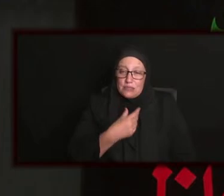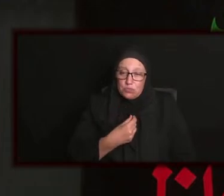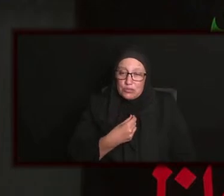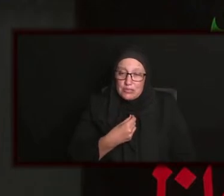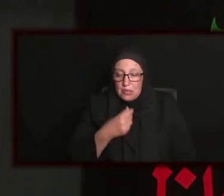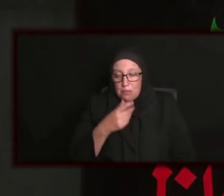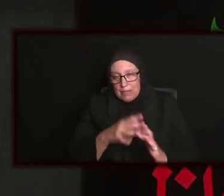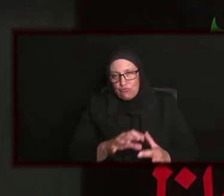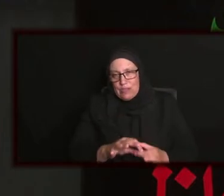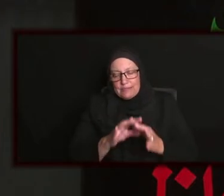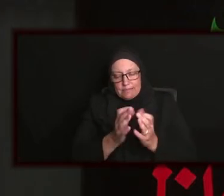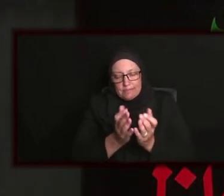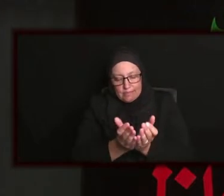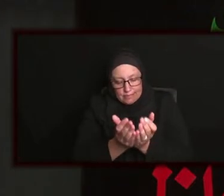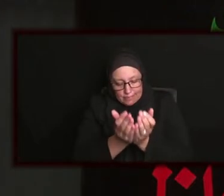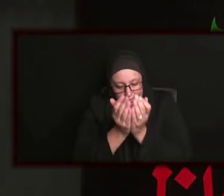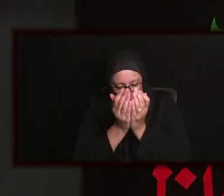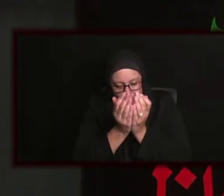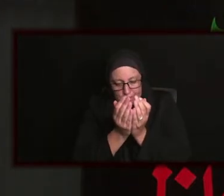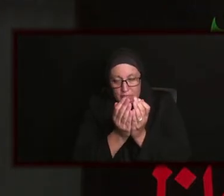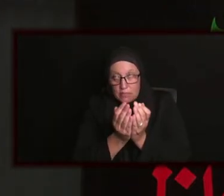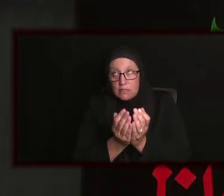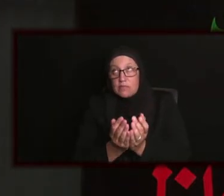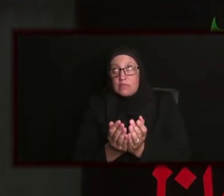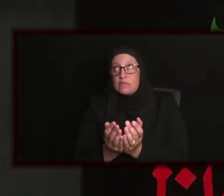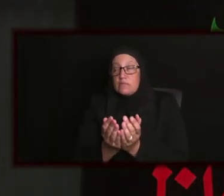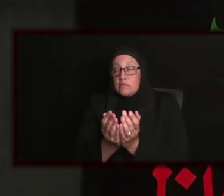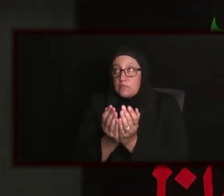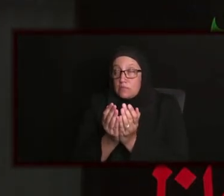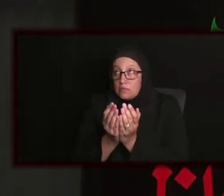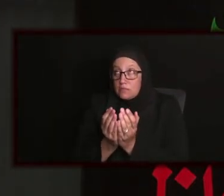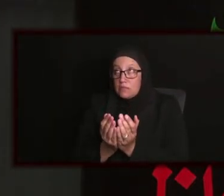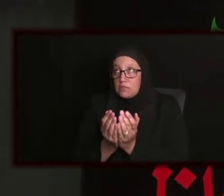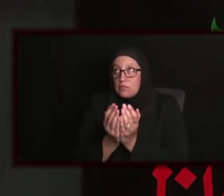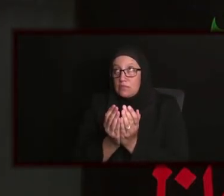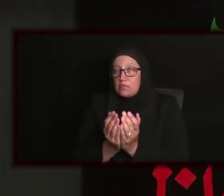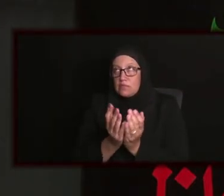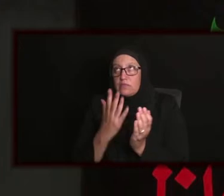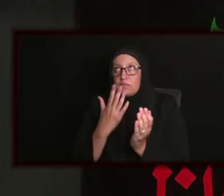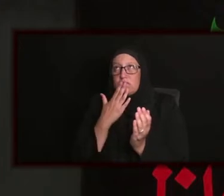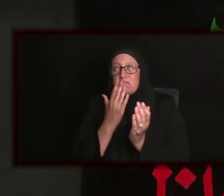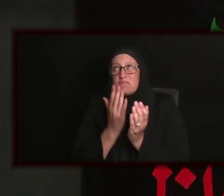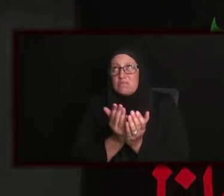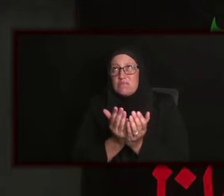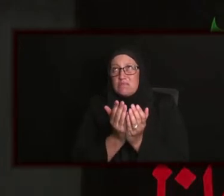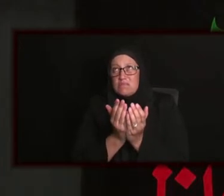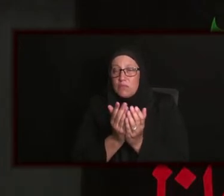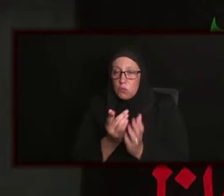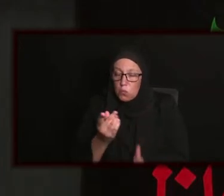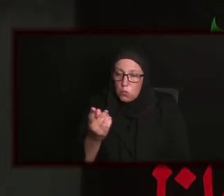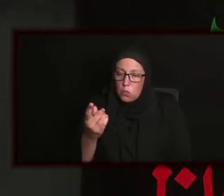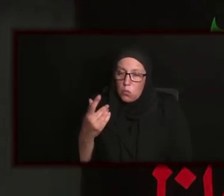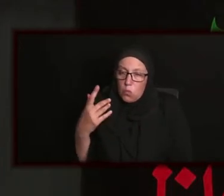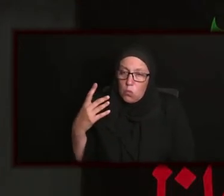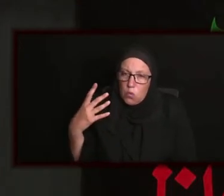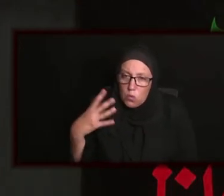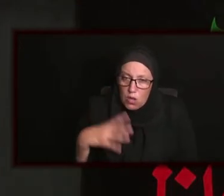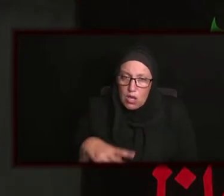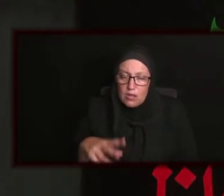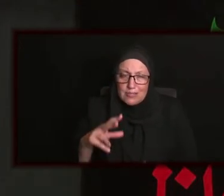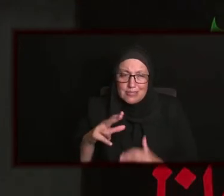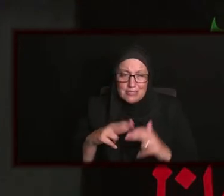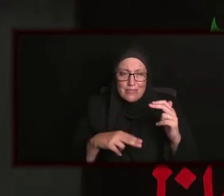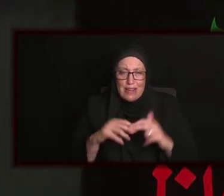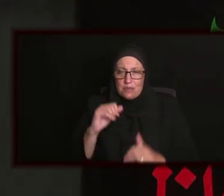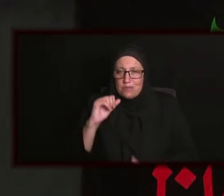which means that you desperately ask Allah. If you really wish to develop spiritually,